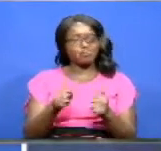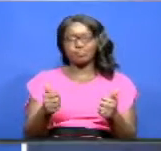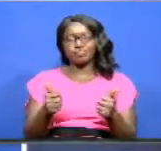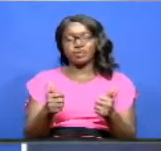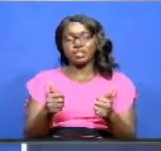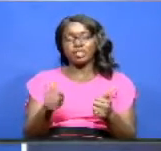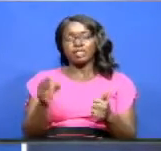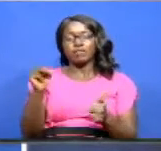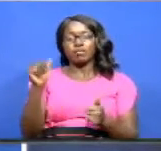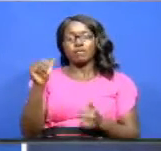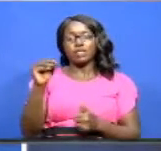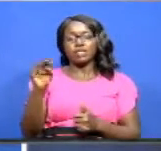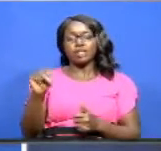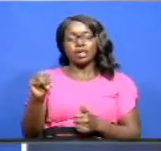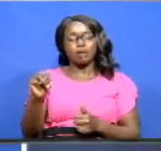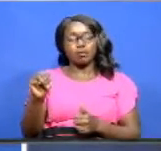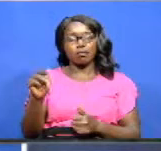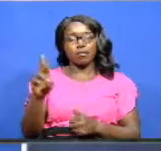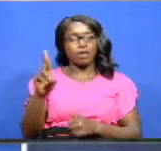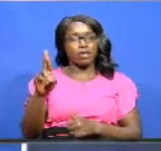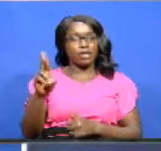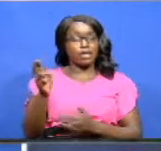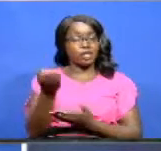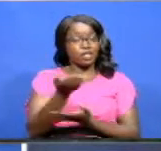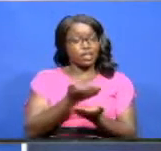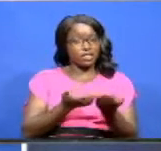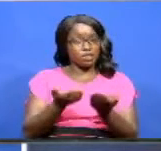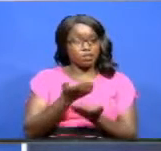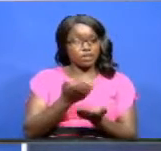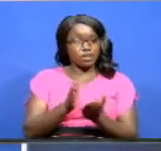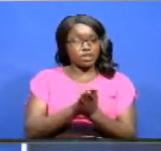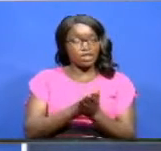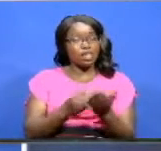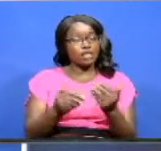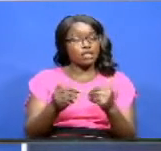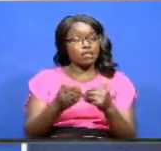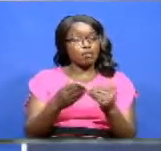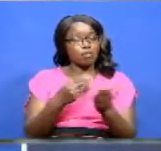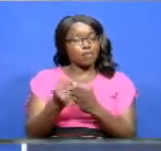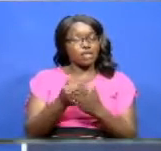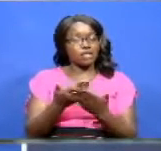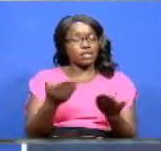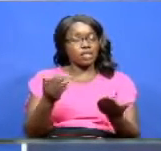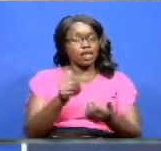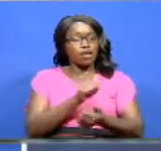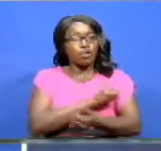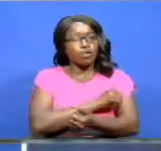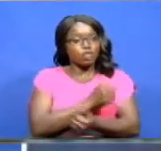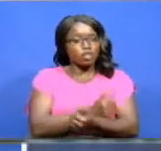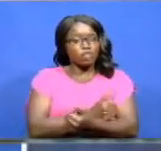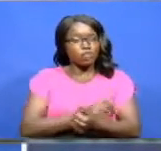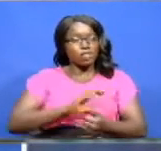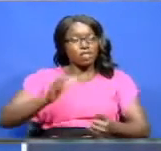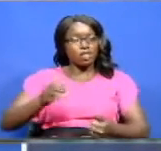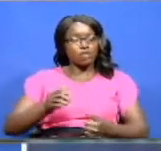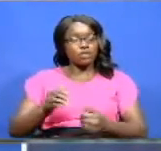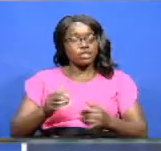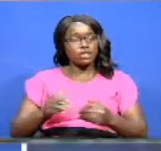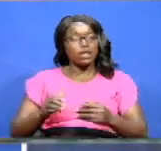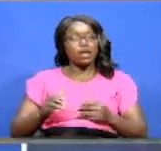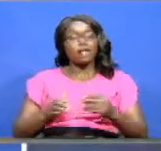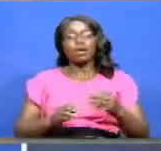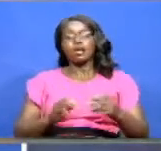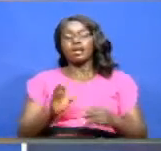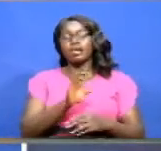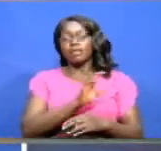Enterprises. The money in question, the 8 million, was authorized by the county executive